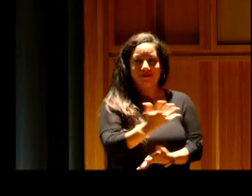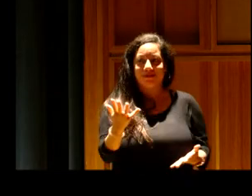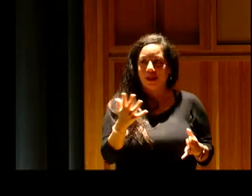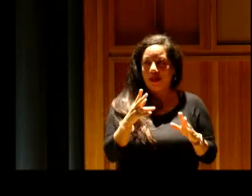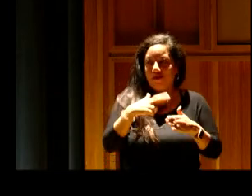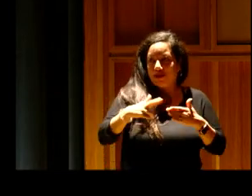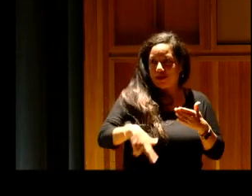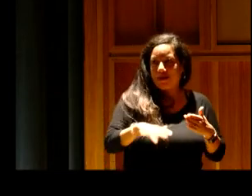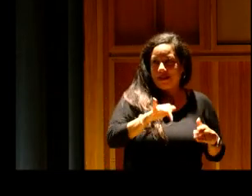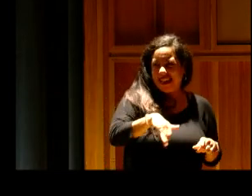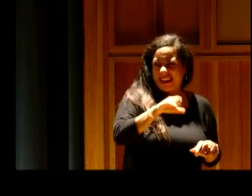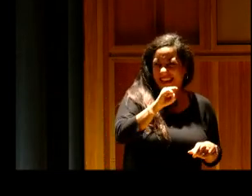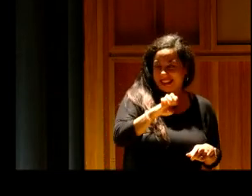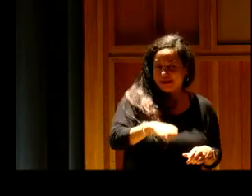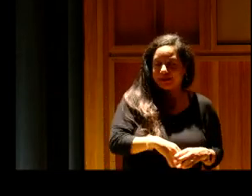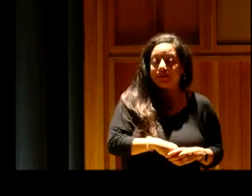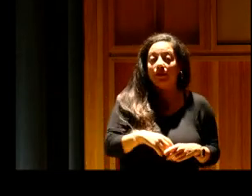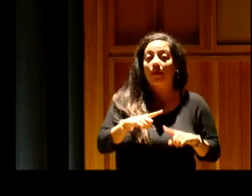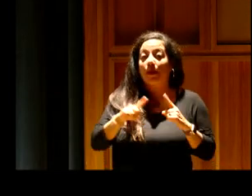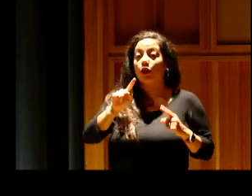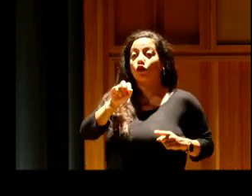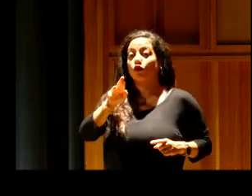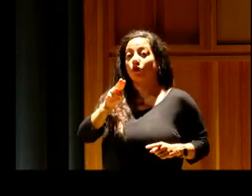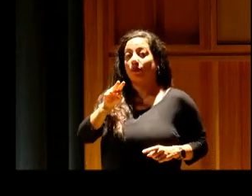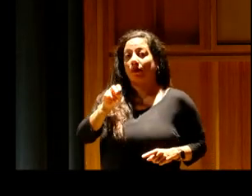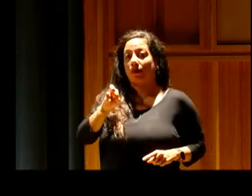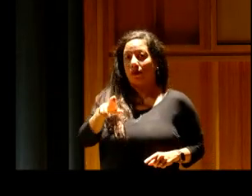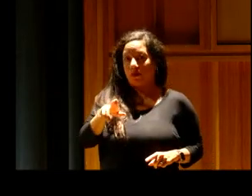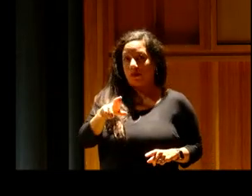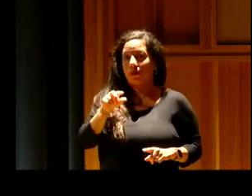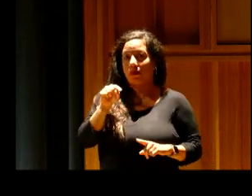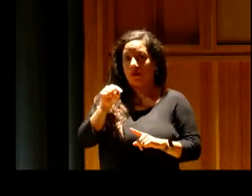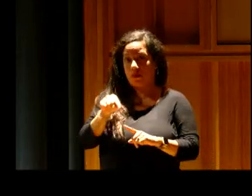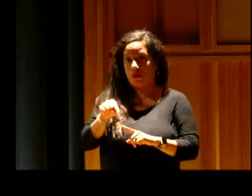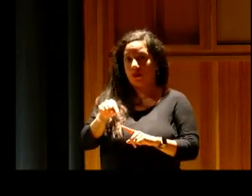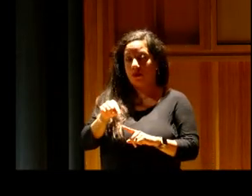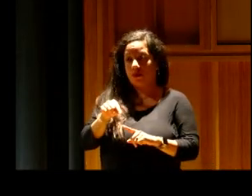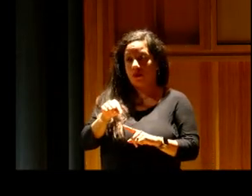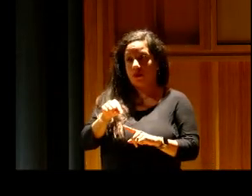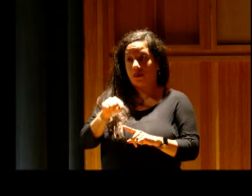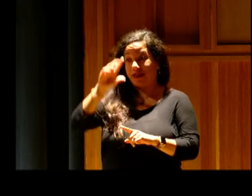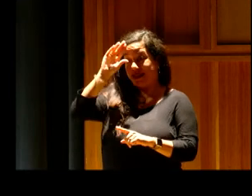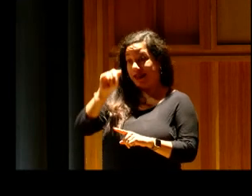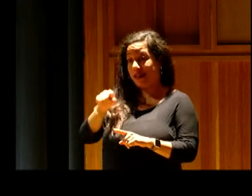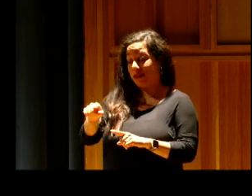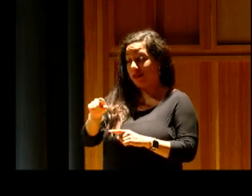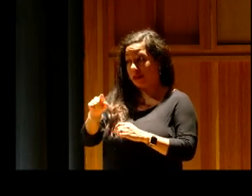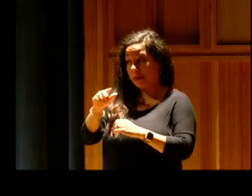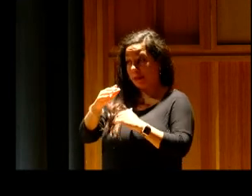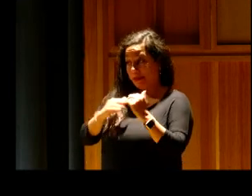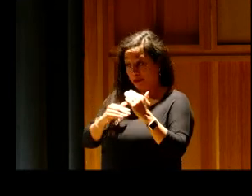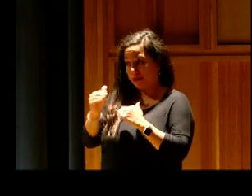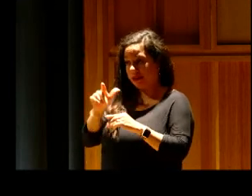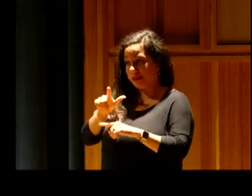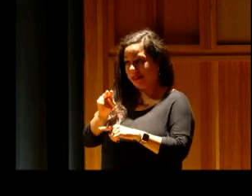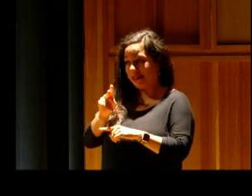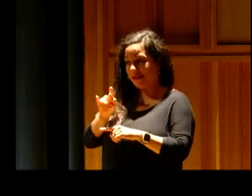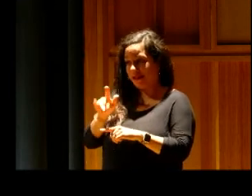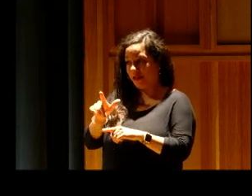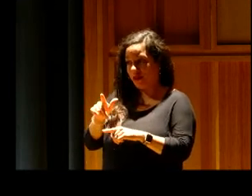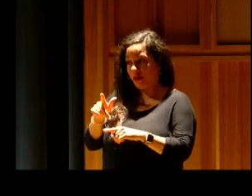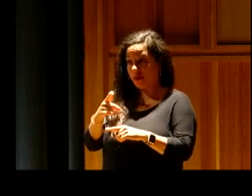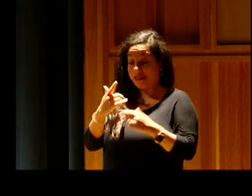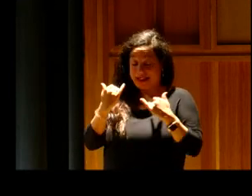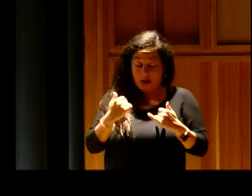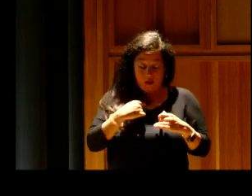But the Terminator that was the guy building the landfill, what keeps me up